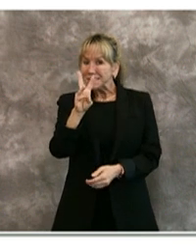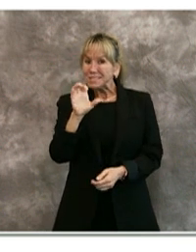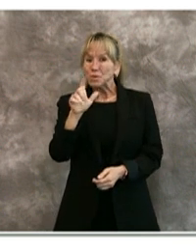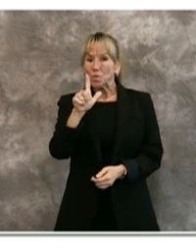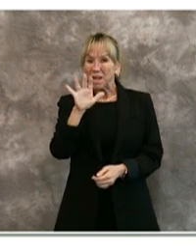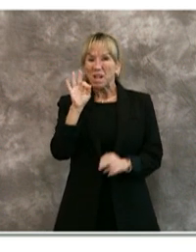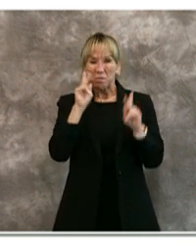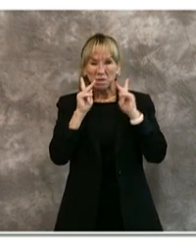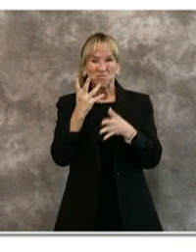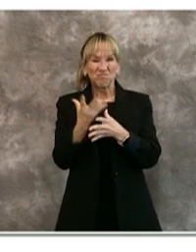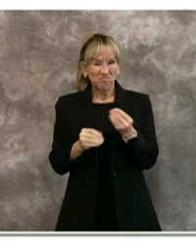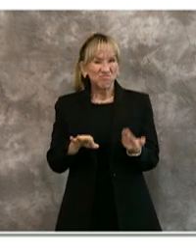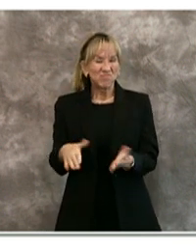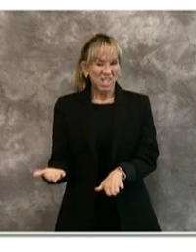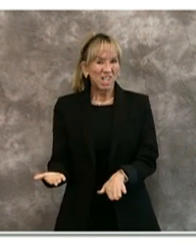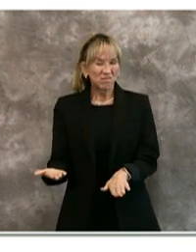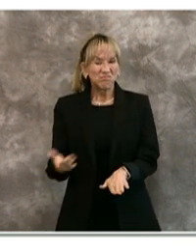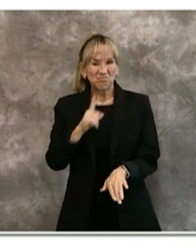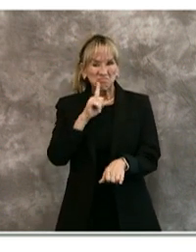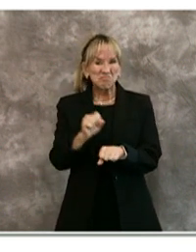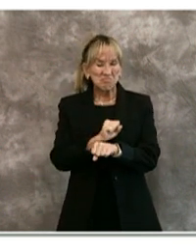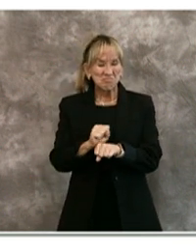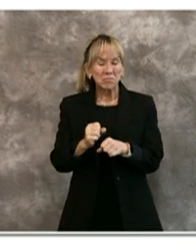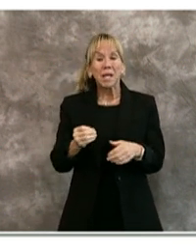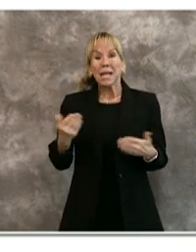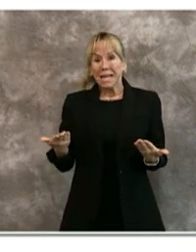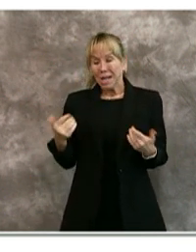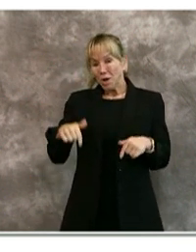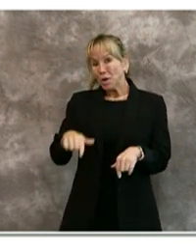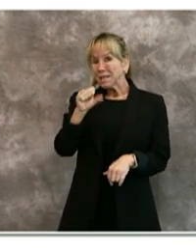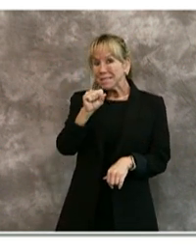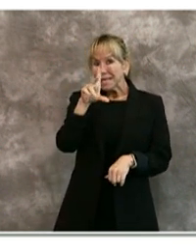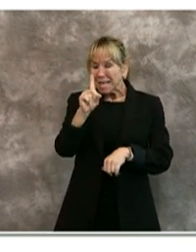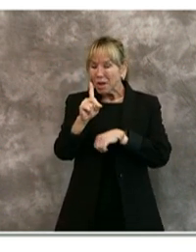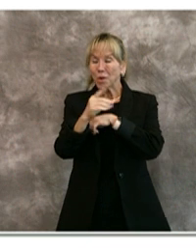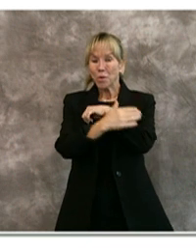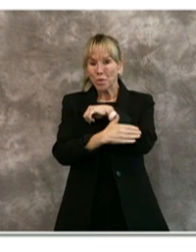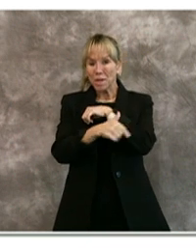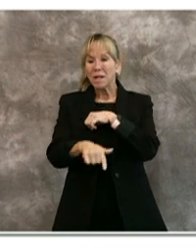5,629 deaths. And today, the County of San Diego is reporting